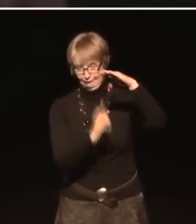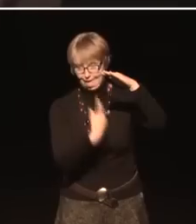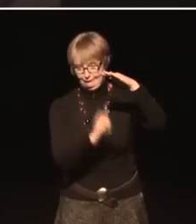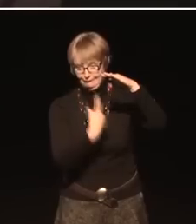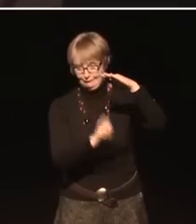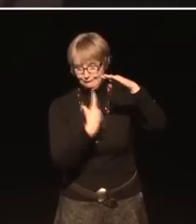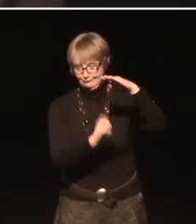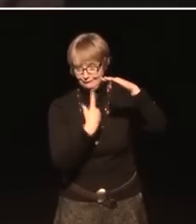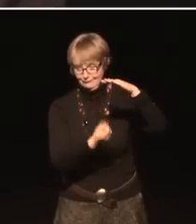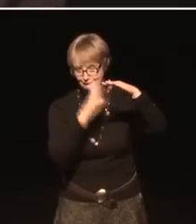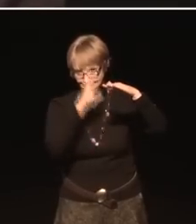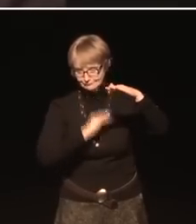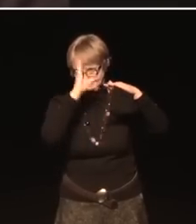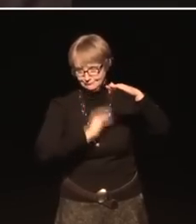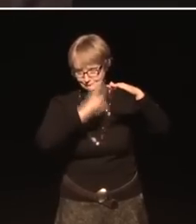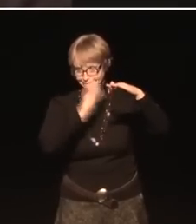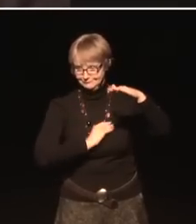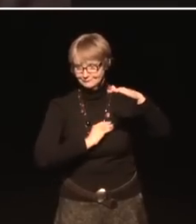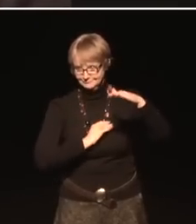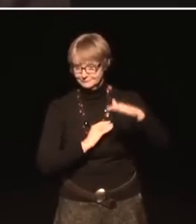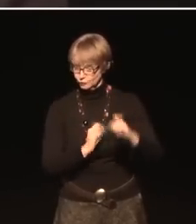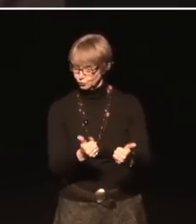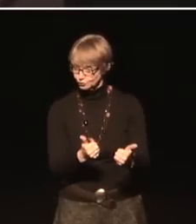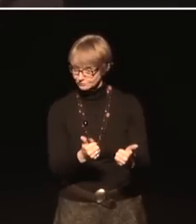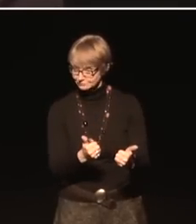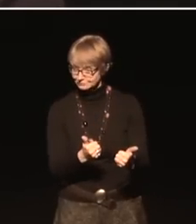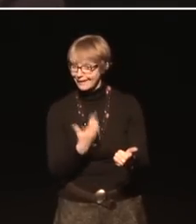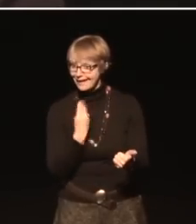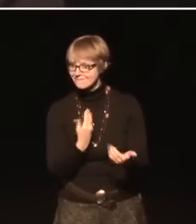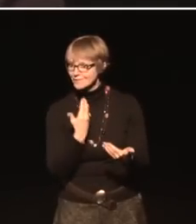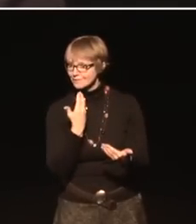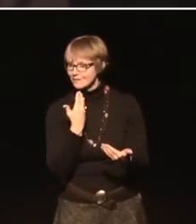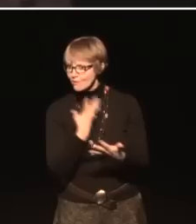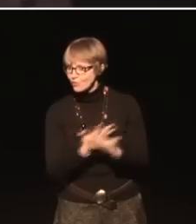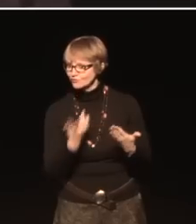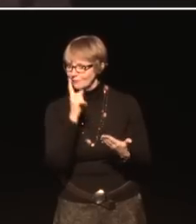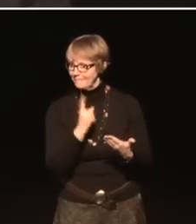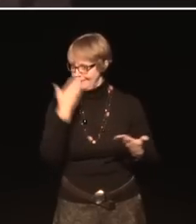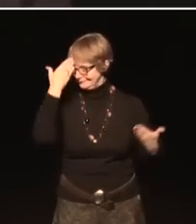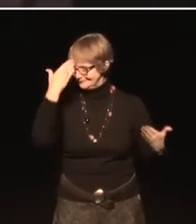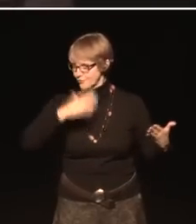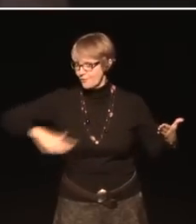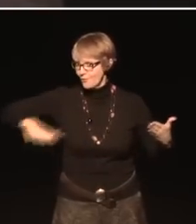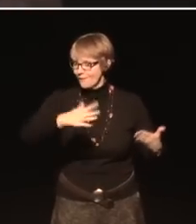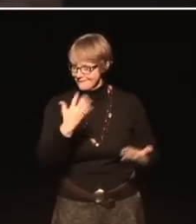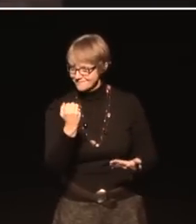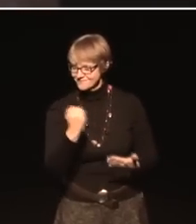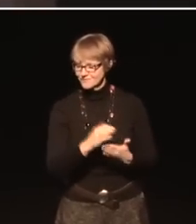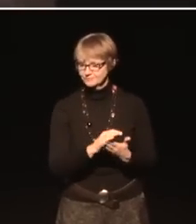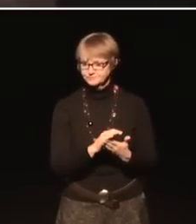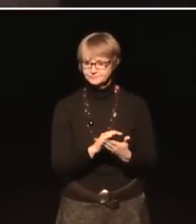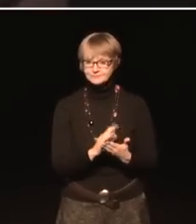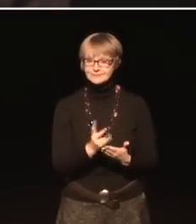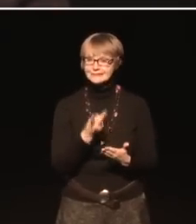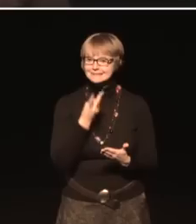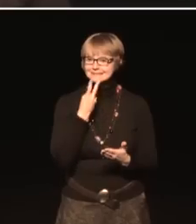more people are making themselves known to us. This is a good thing. There's more people out there than we realise. The second year, and